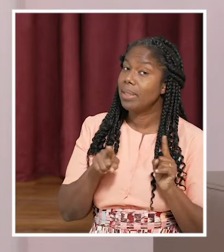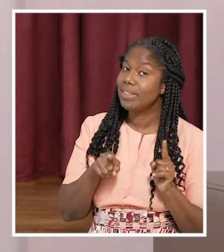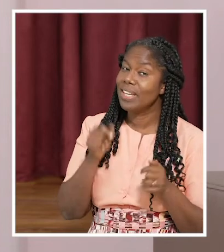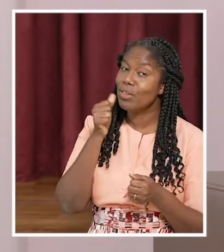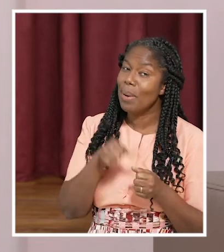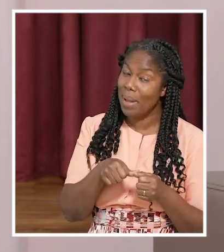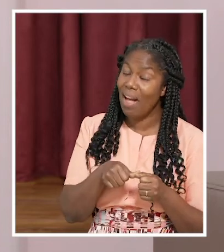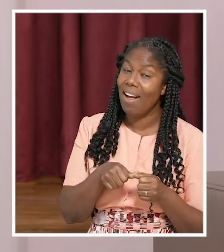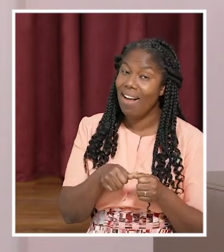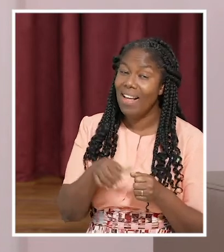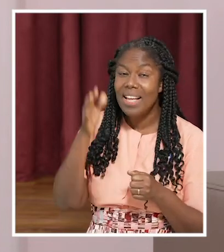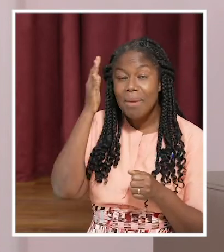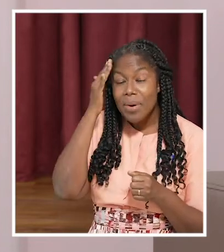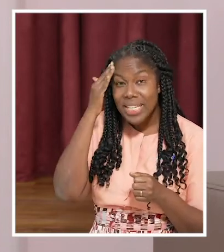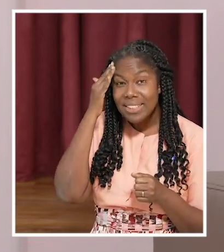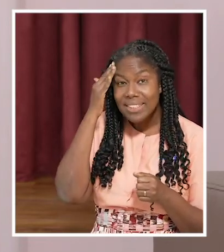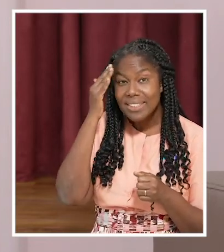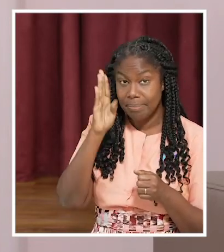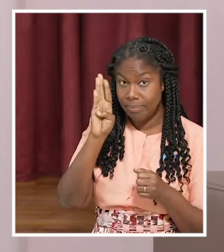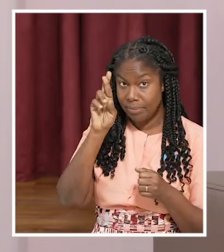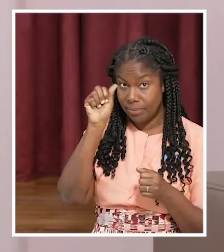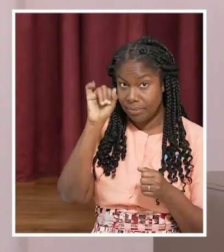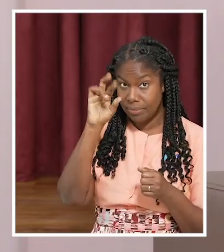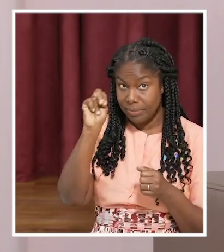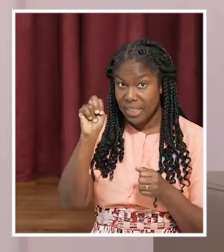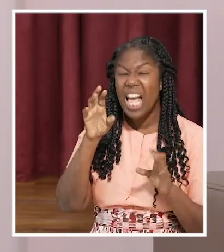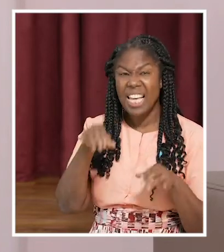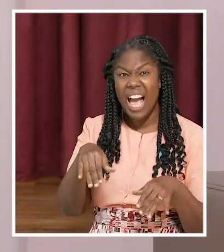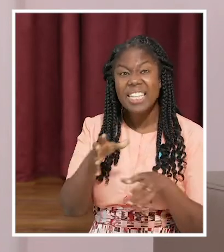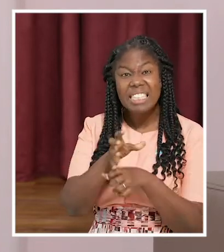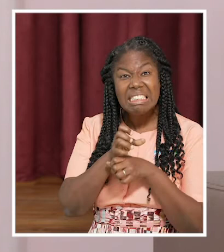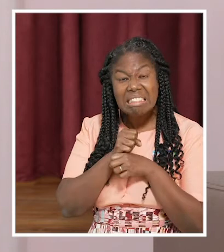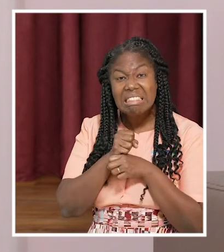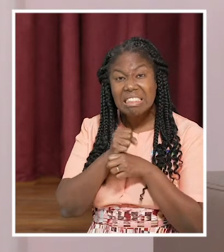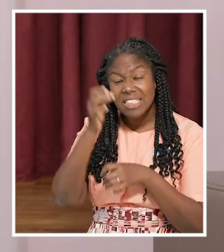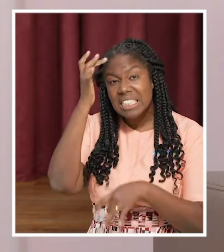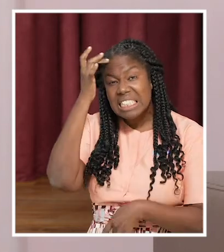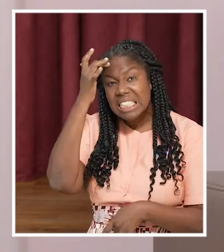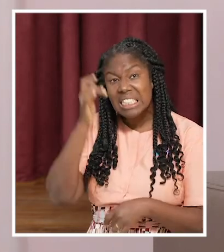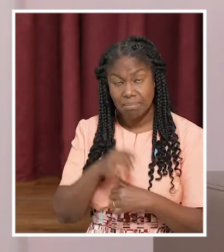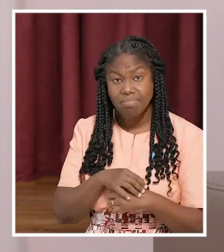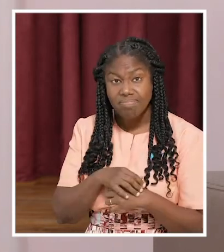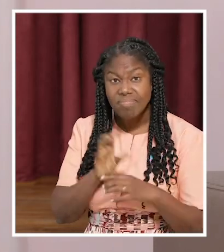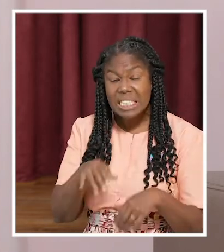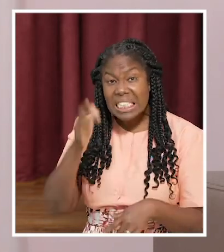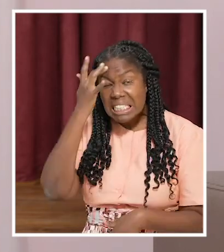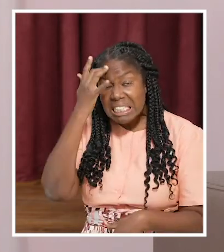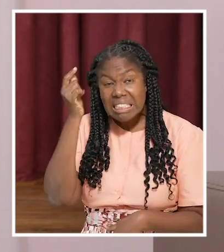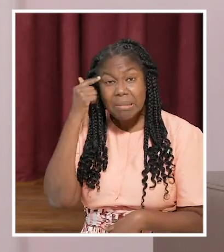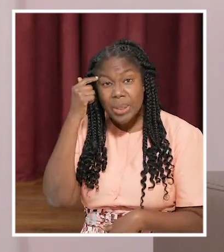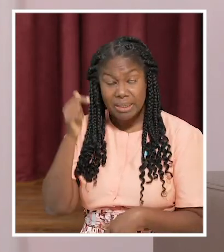Every organ can get sick, and the brain is no different. Everything that we do involves brain processes. Everything that we